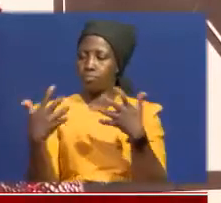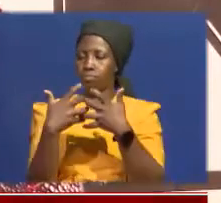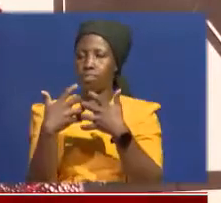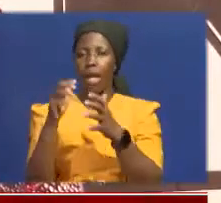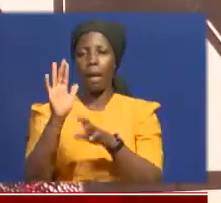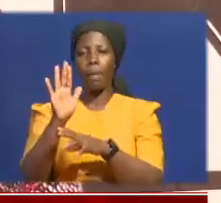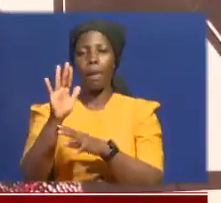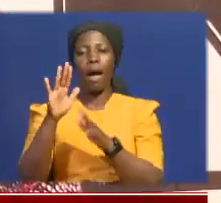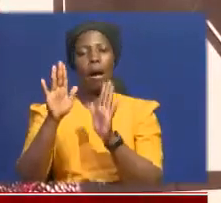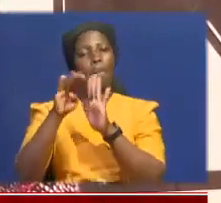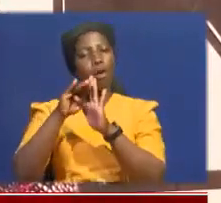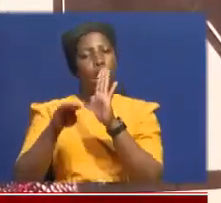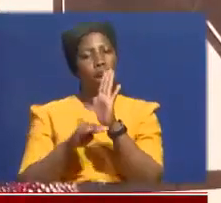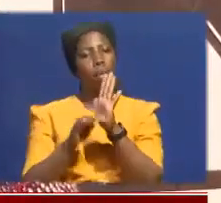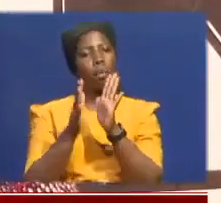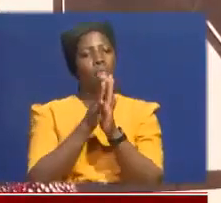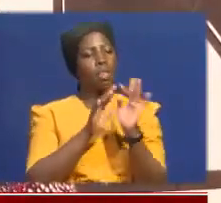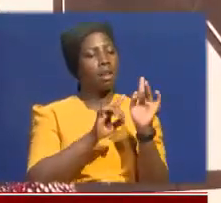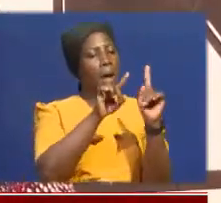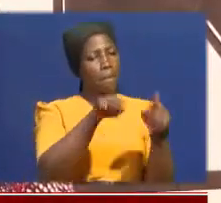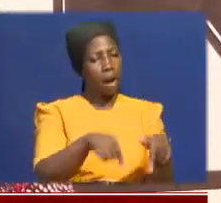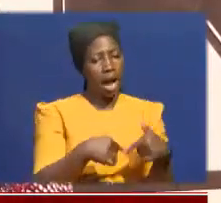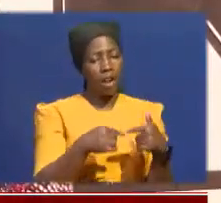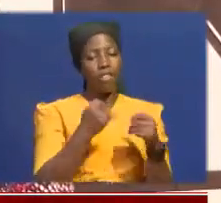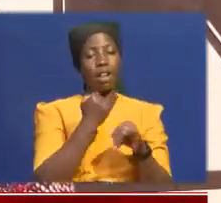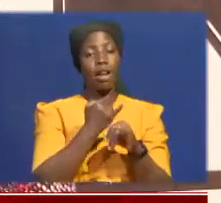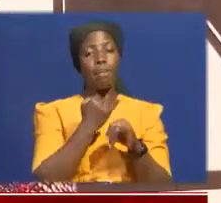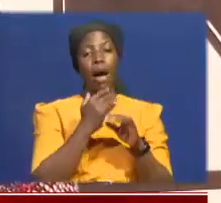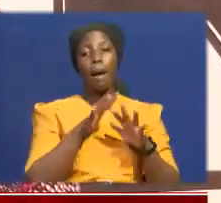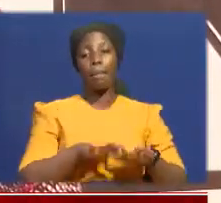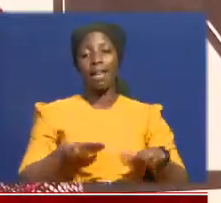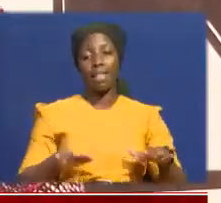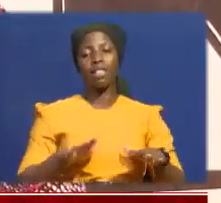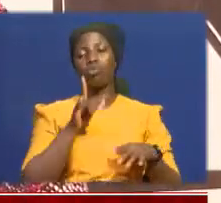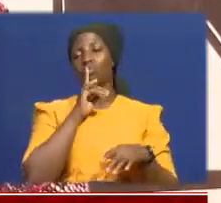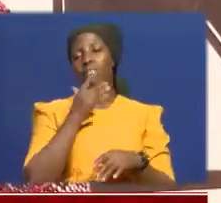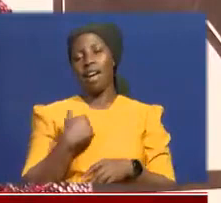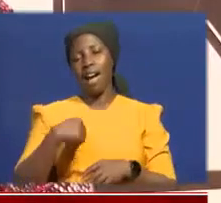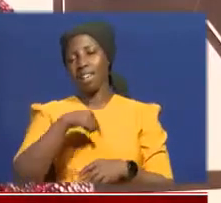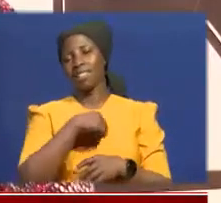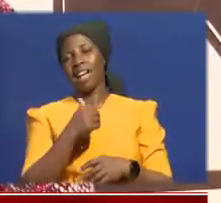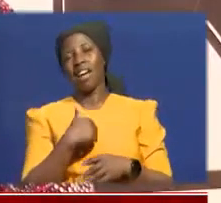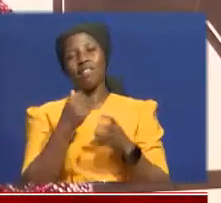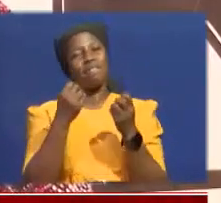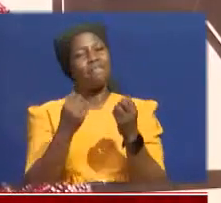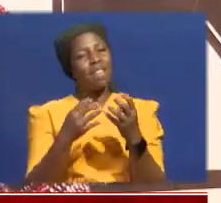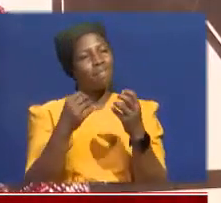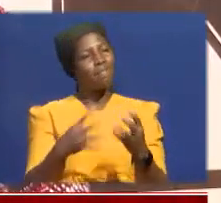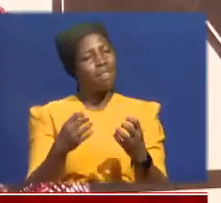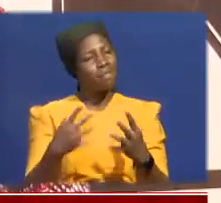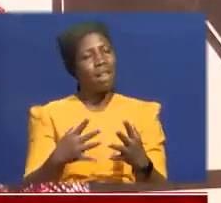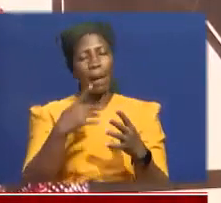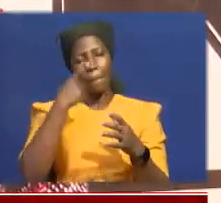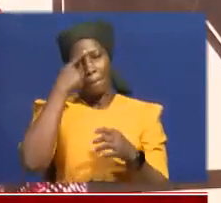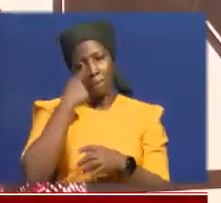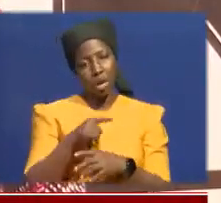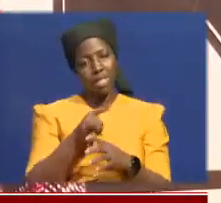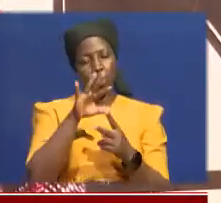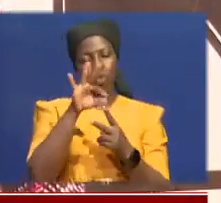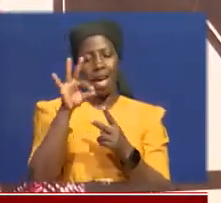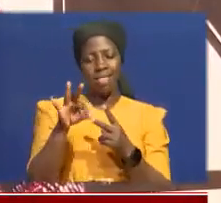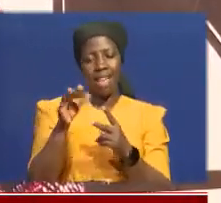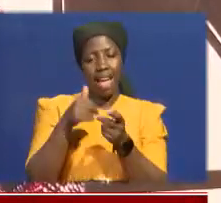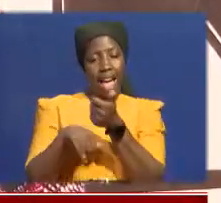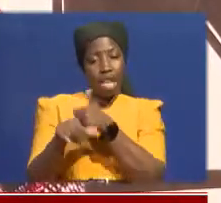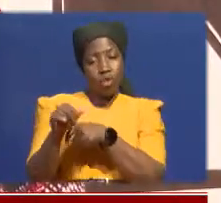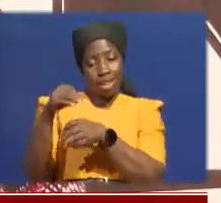to the demands of the labor market. So we have quite a number of policy priority actions in that